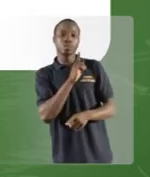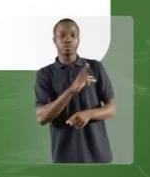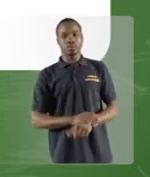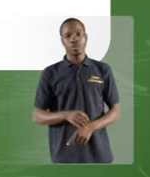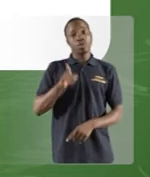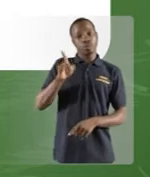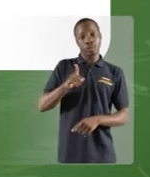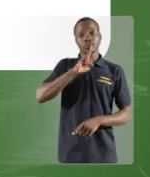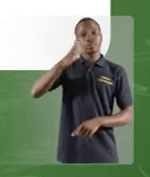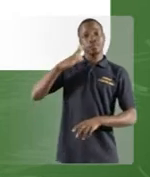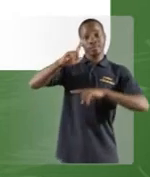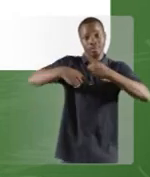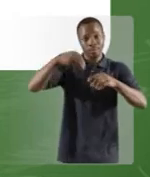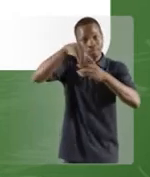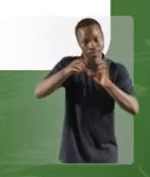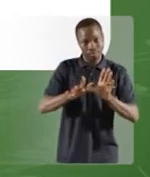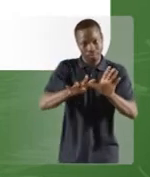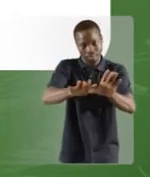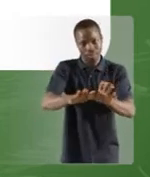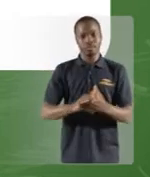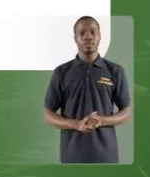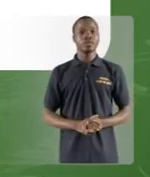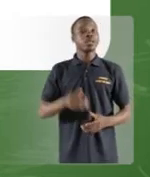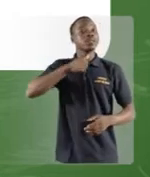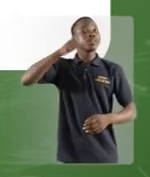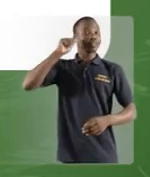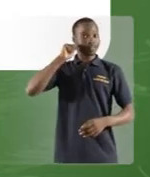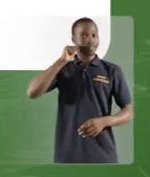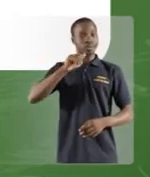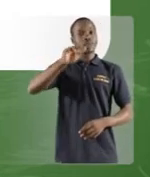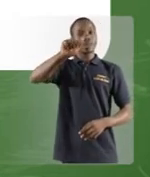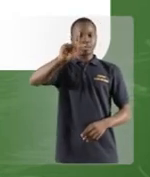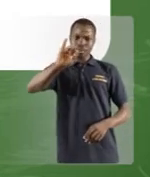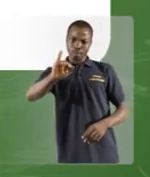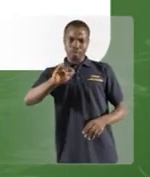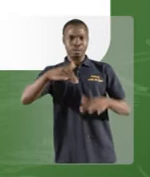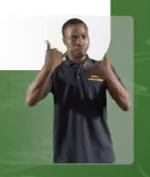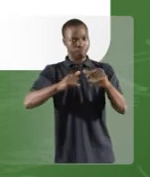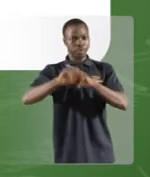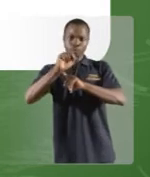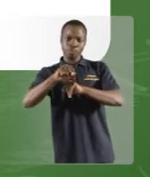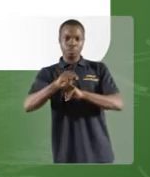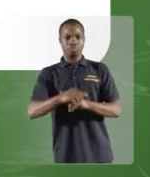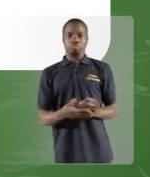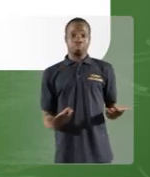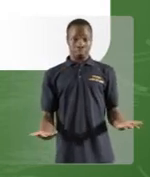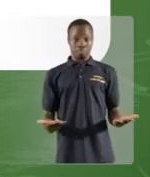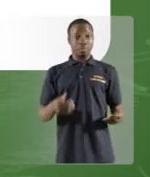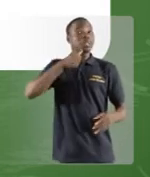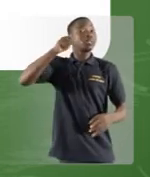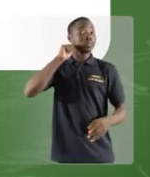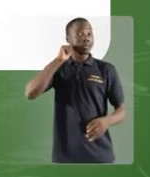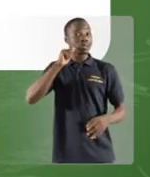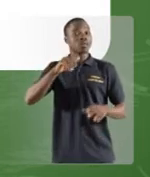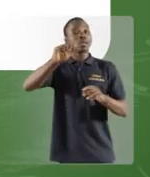farm. All right? Now, yesterday, Ali played football. What did Ali do yesterday? All right?